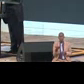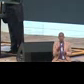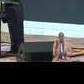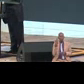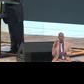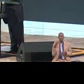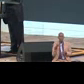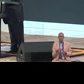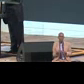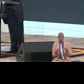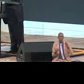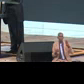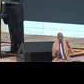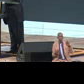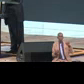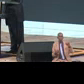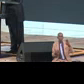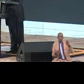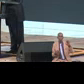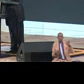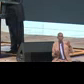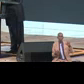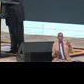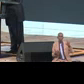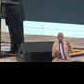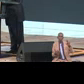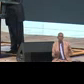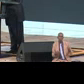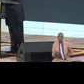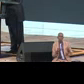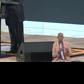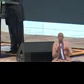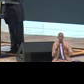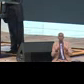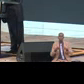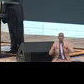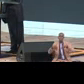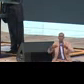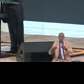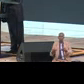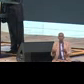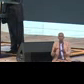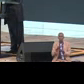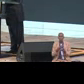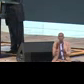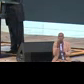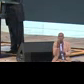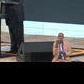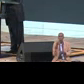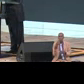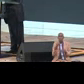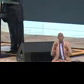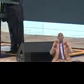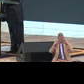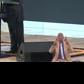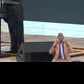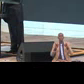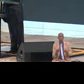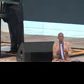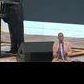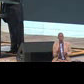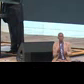Babylon, and they were going to give them the dainties of the king to eat. But those things have been sacrificed